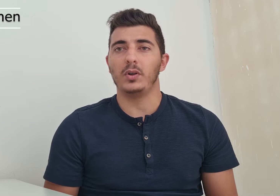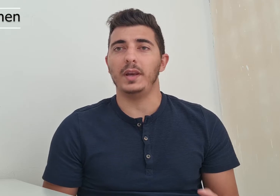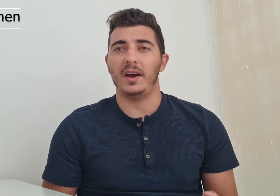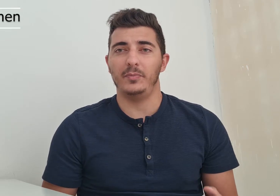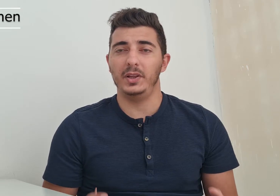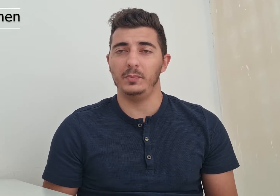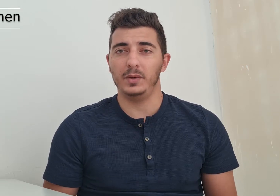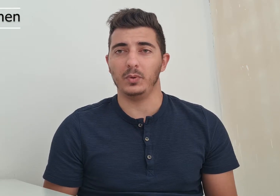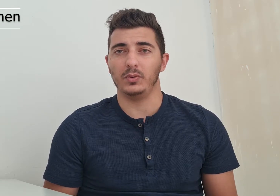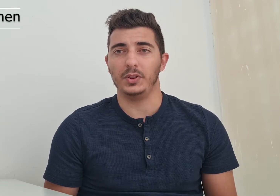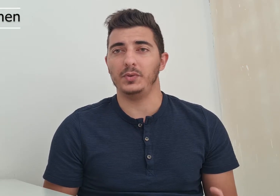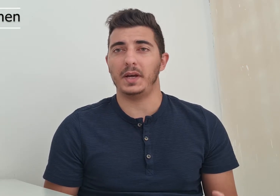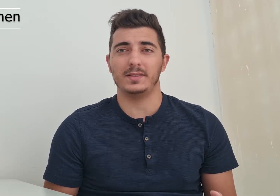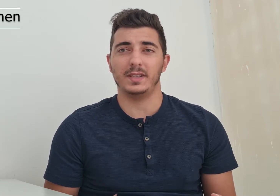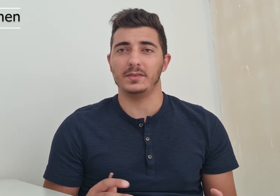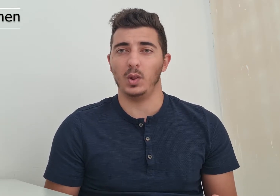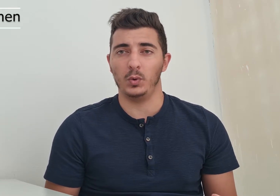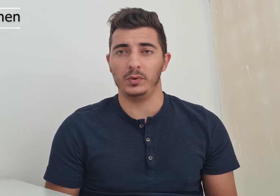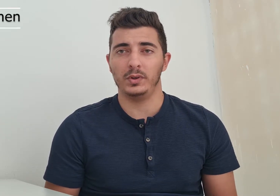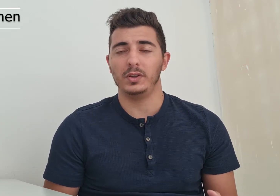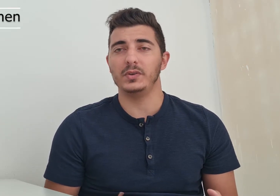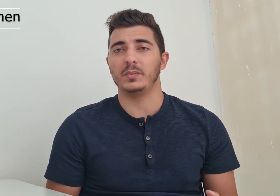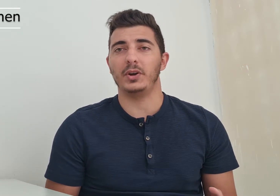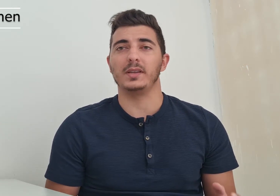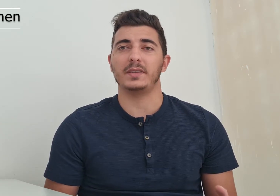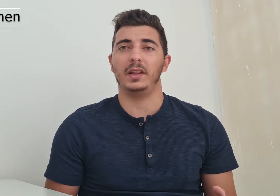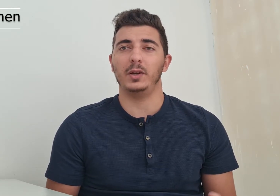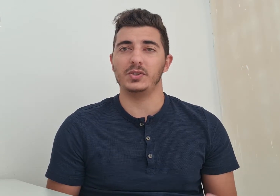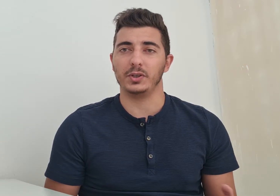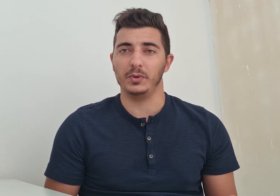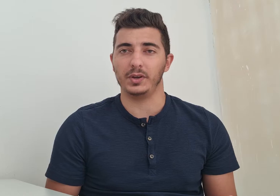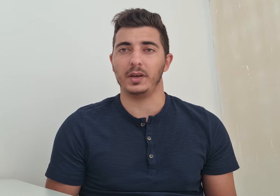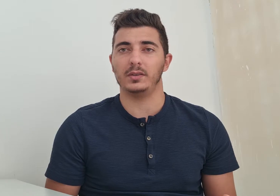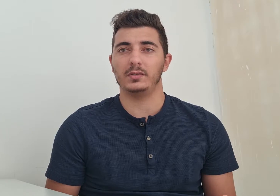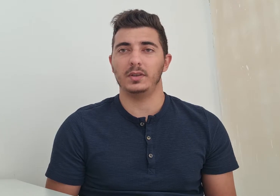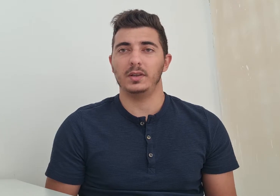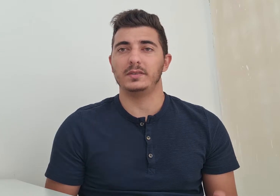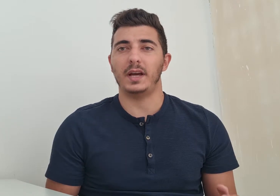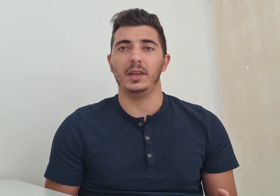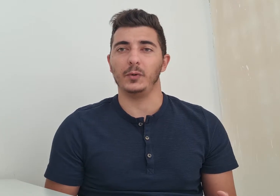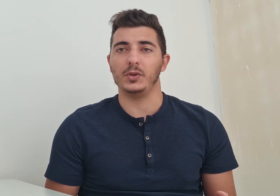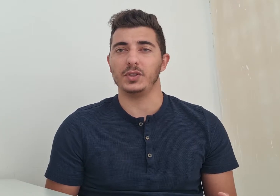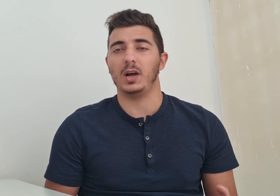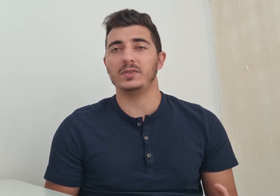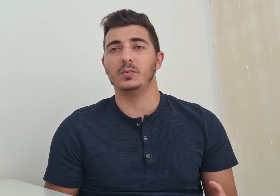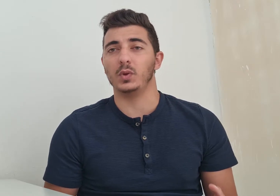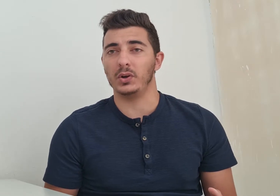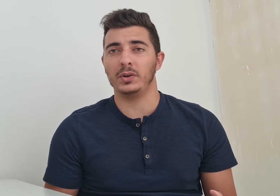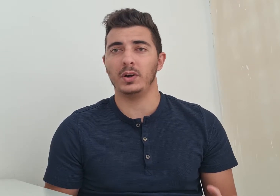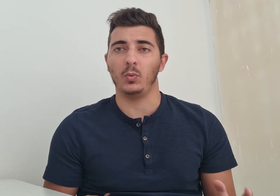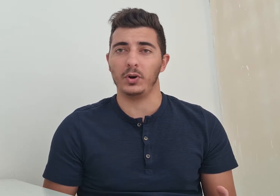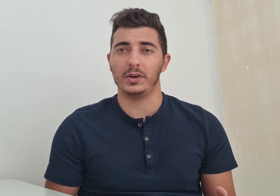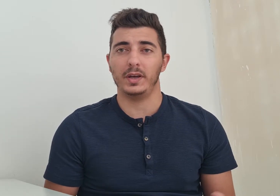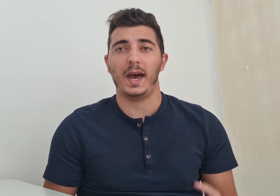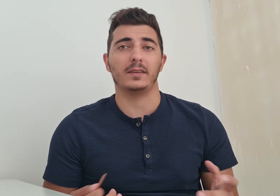More than half million people in the United States alone use American Sign Language to communicate. Sign Language allows them to